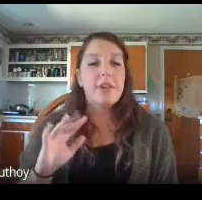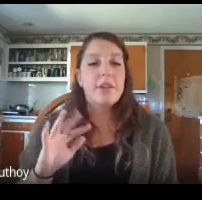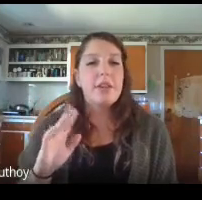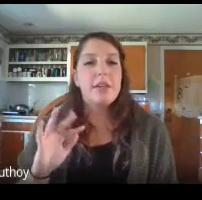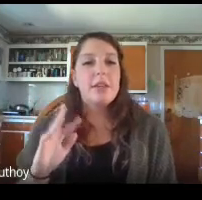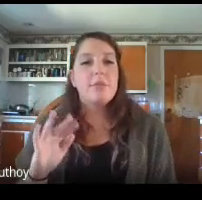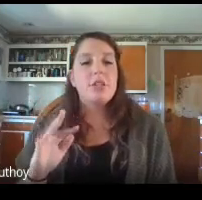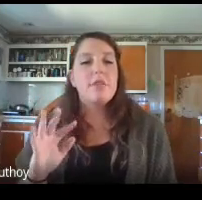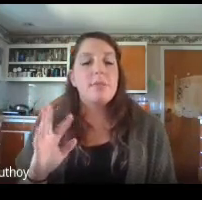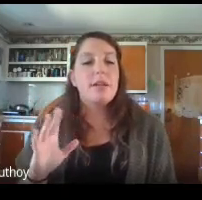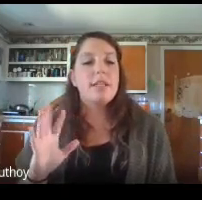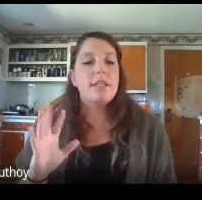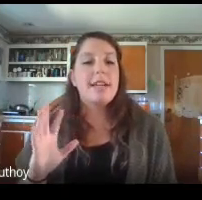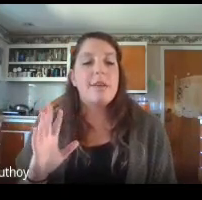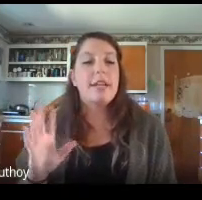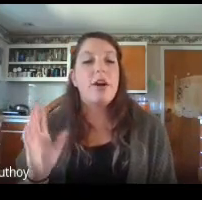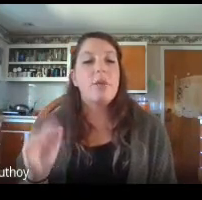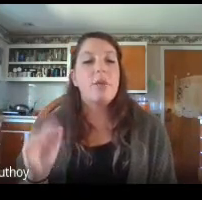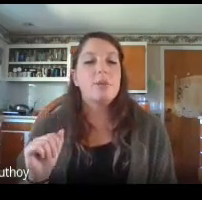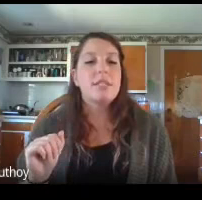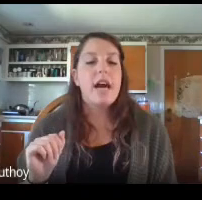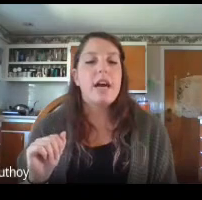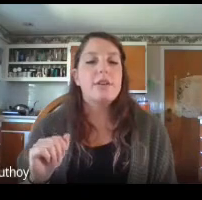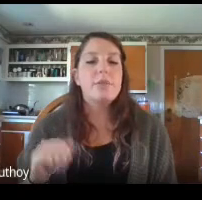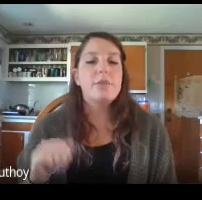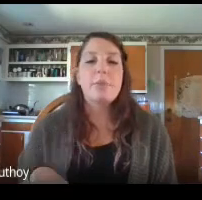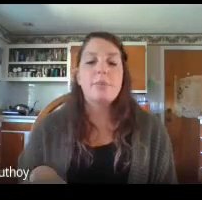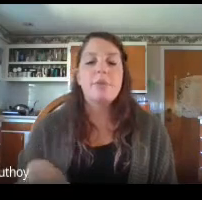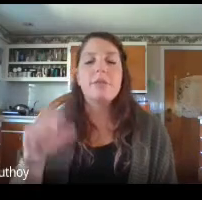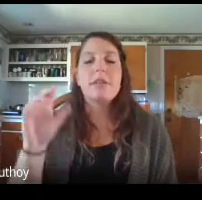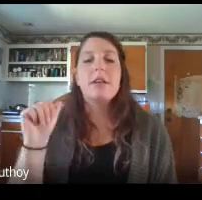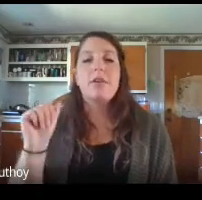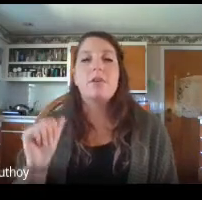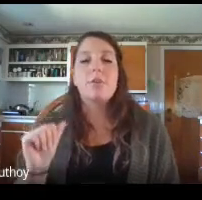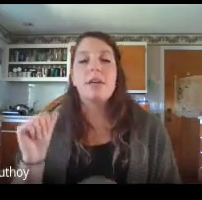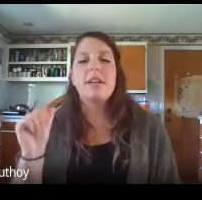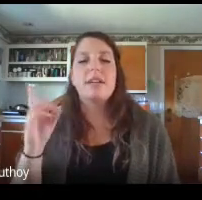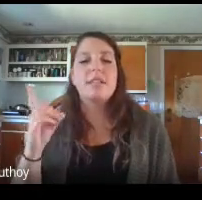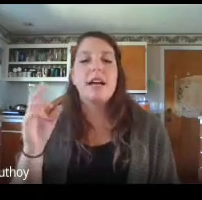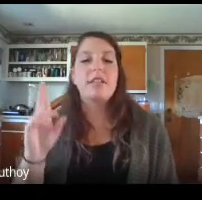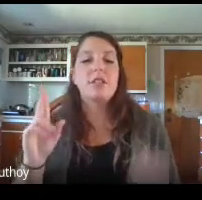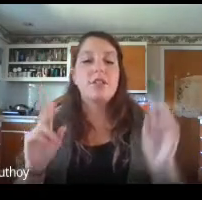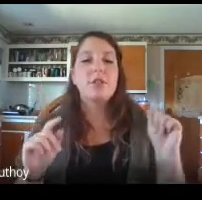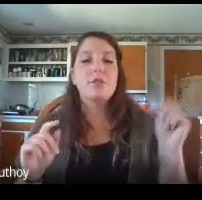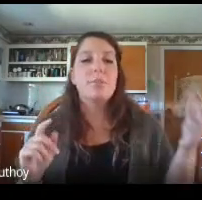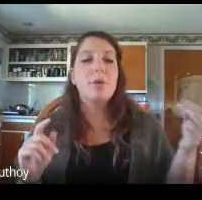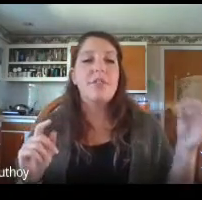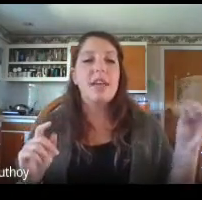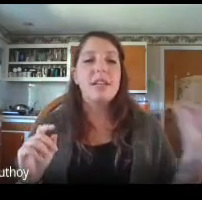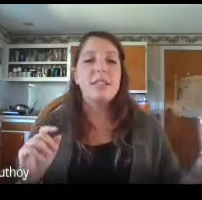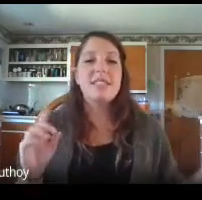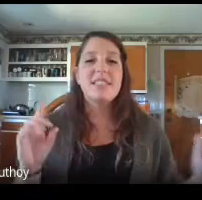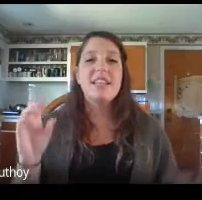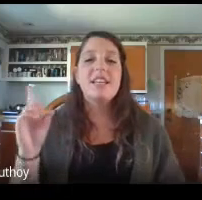with. Whichever one is your dominant, always use that. I know some people who tend to use